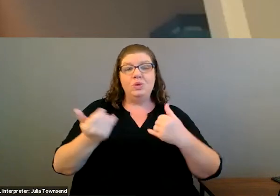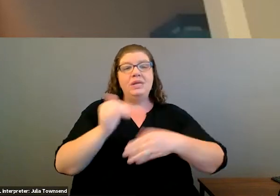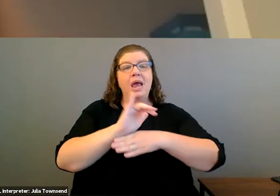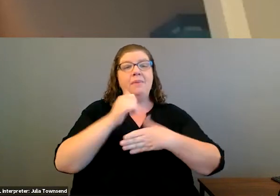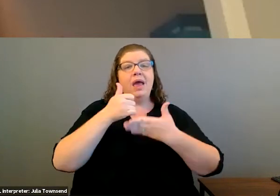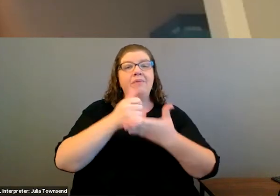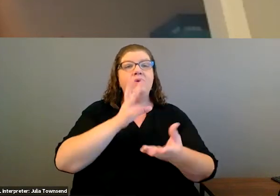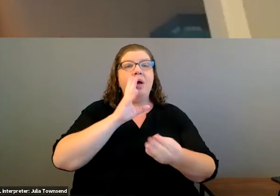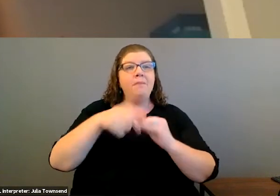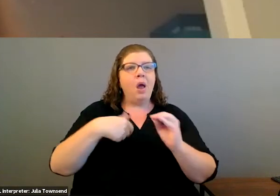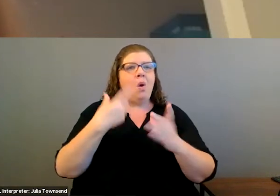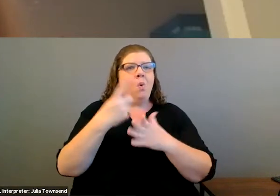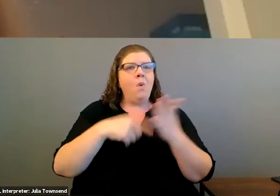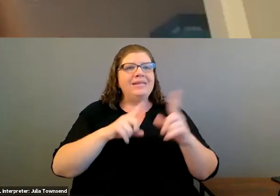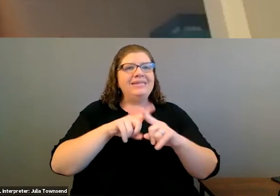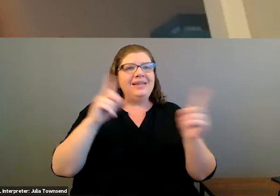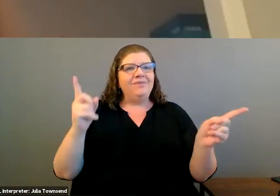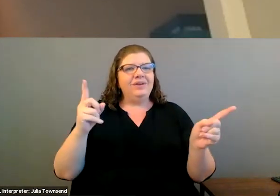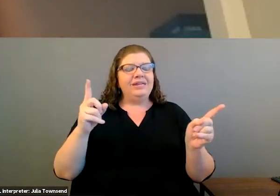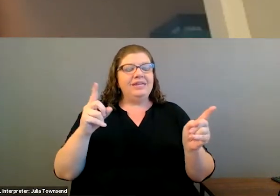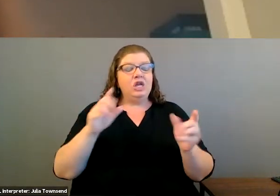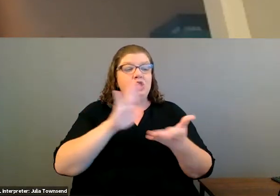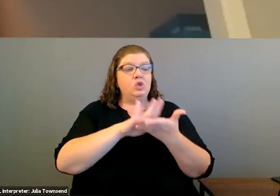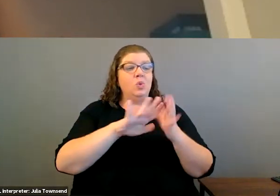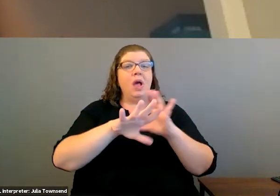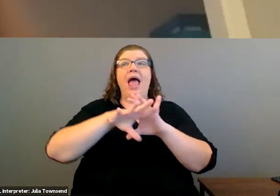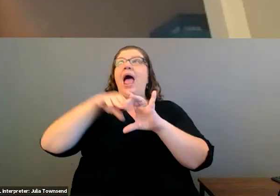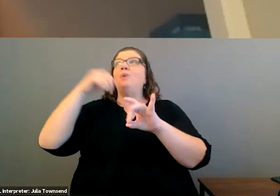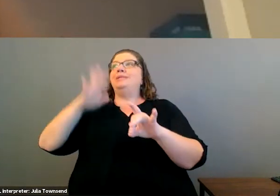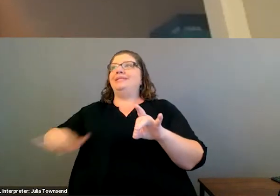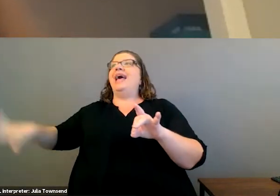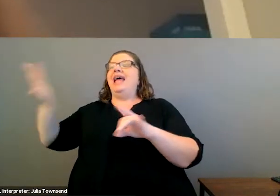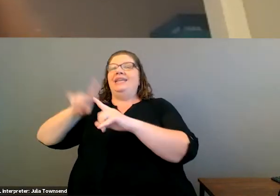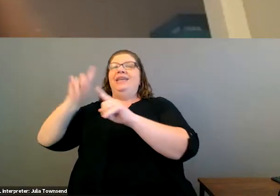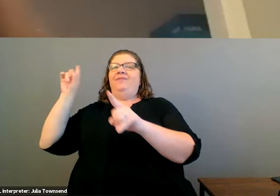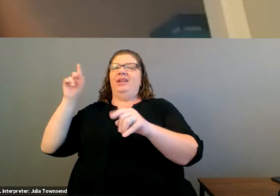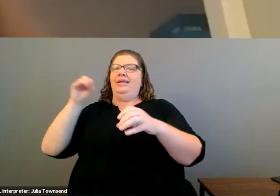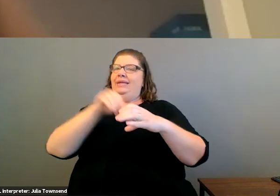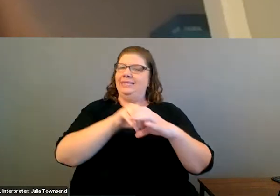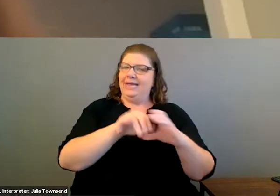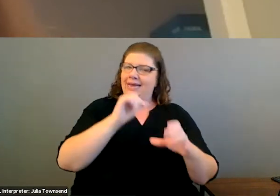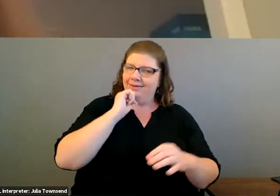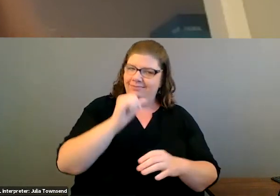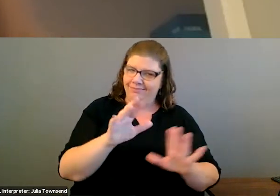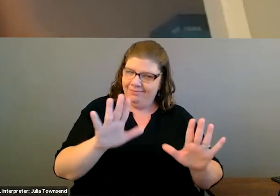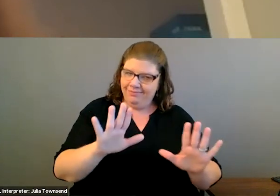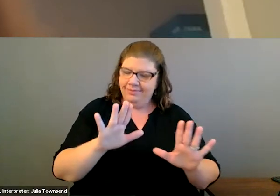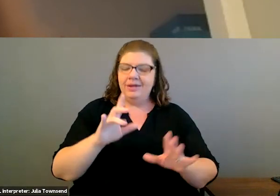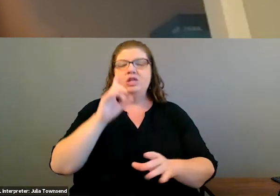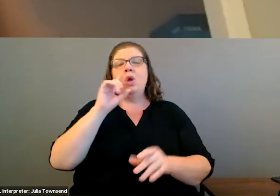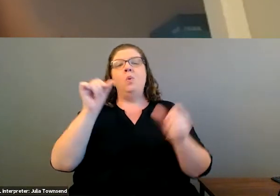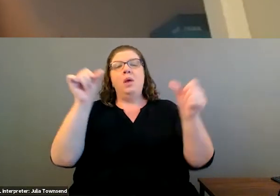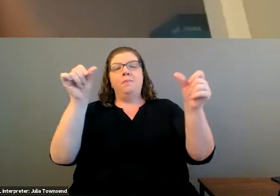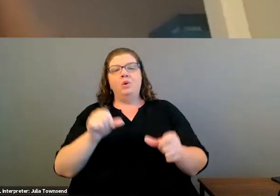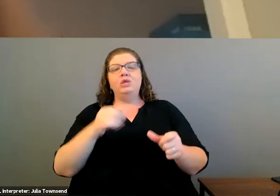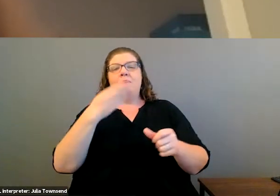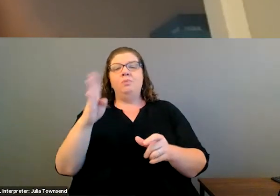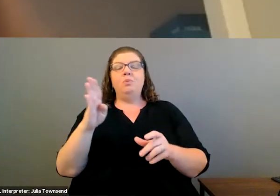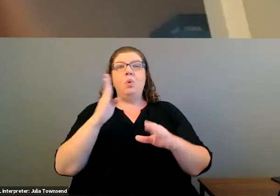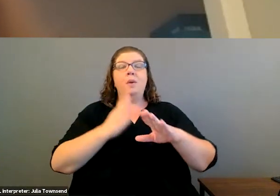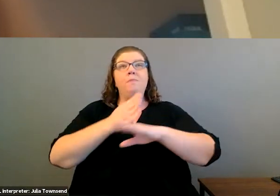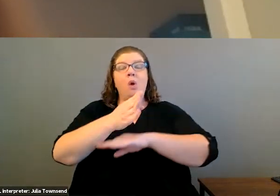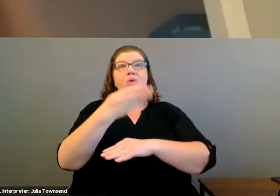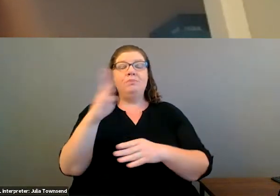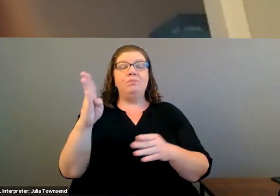what's different outside of schools than inside schools. So we are post the blueprint. We are no longer